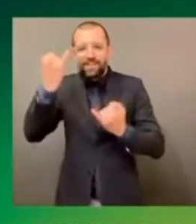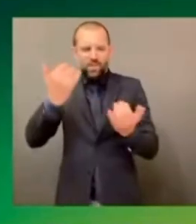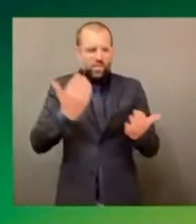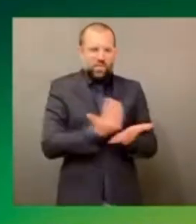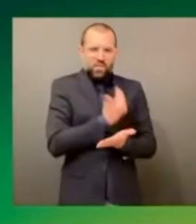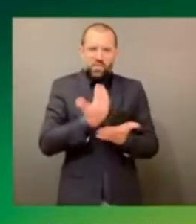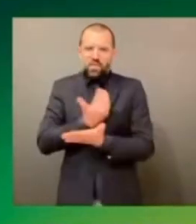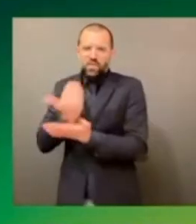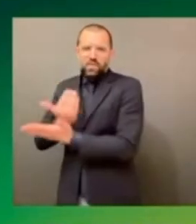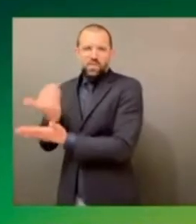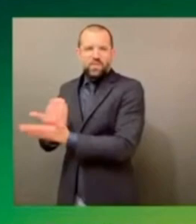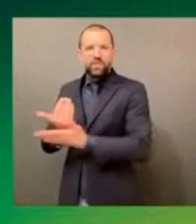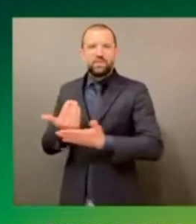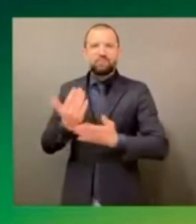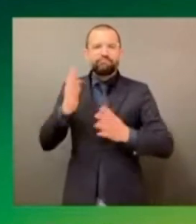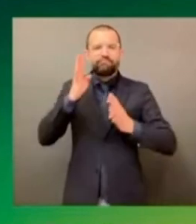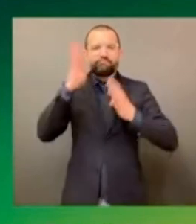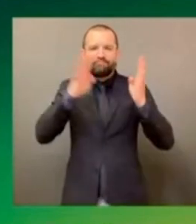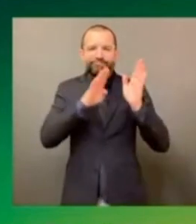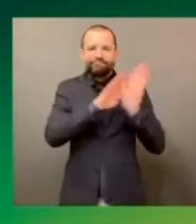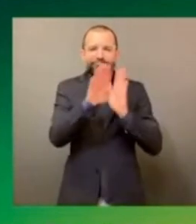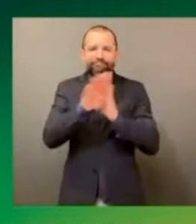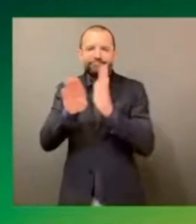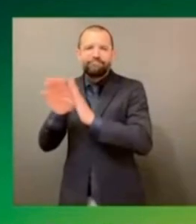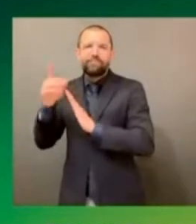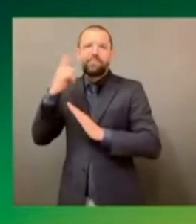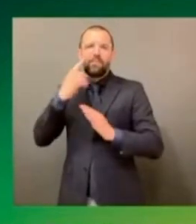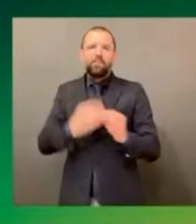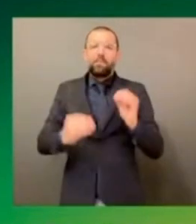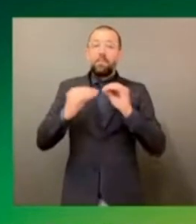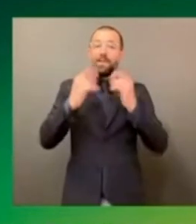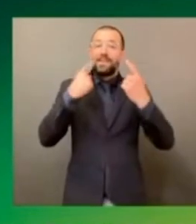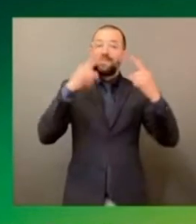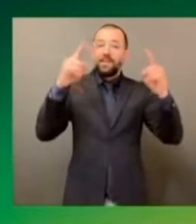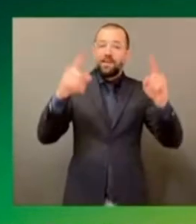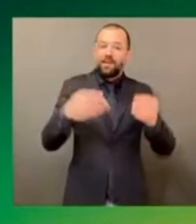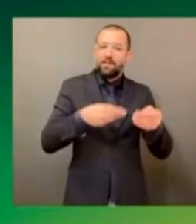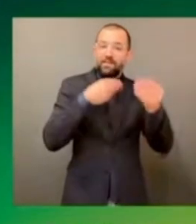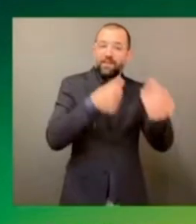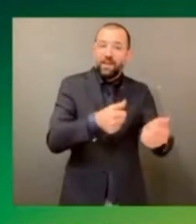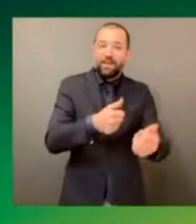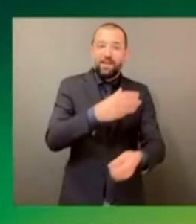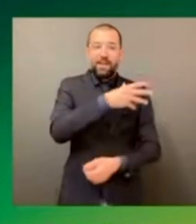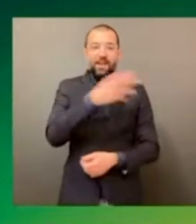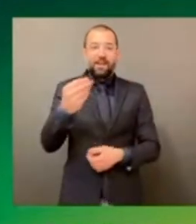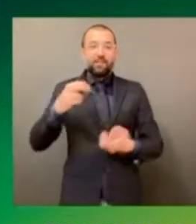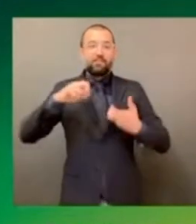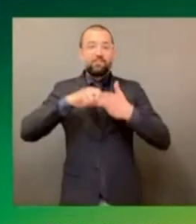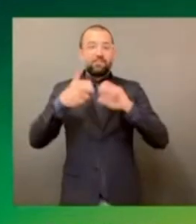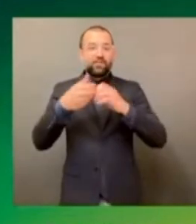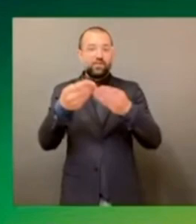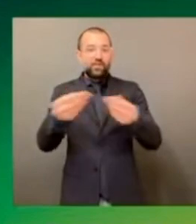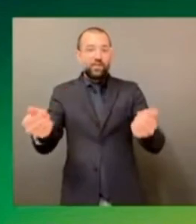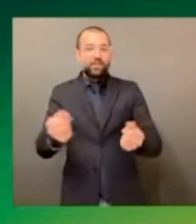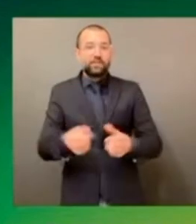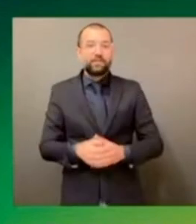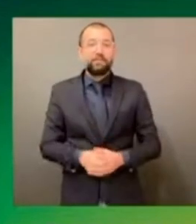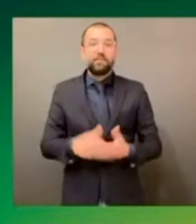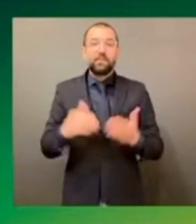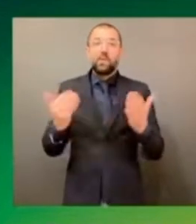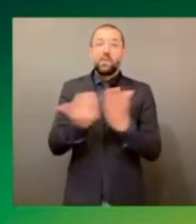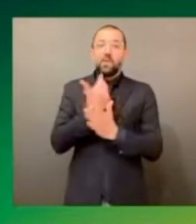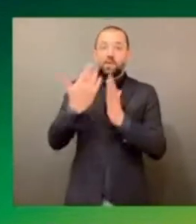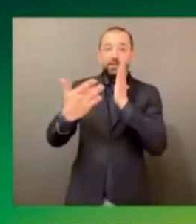more effective and to solve problems. From the invention of new technology to